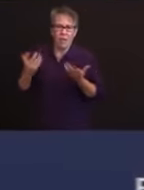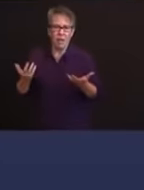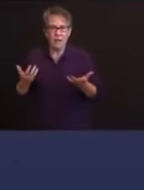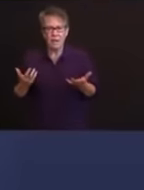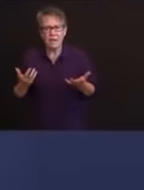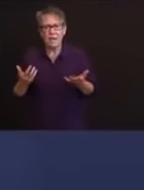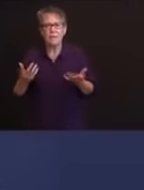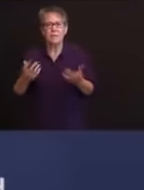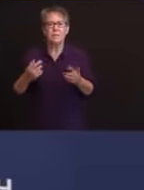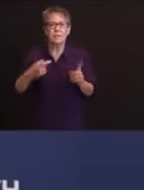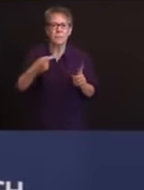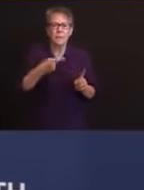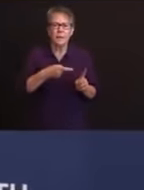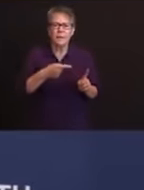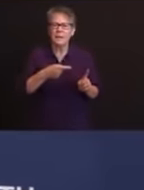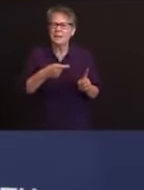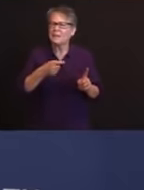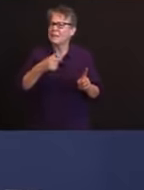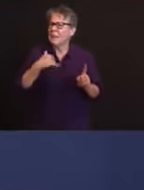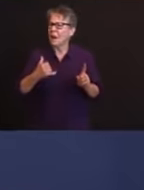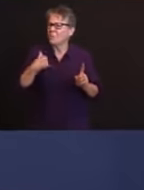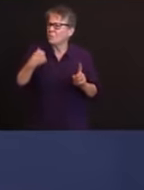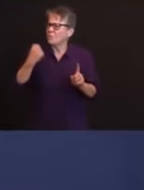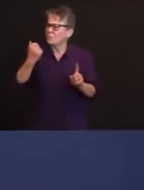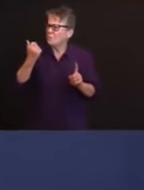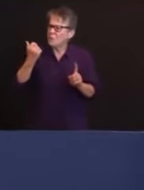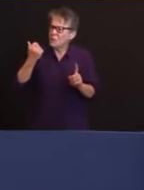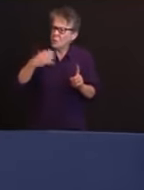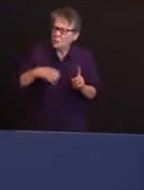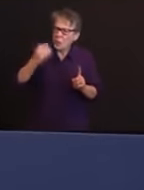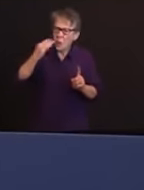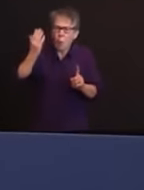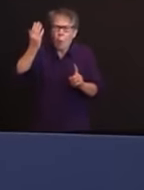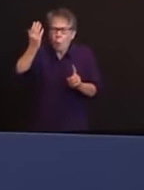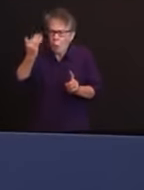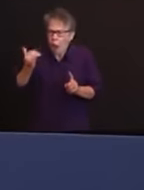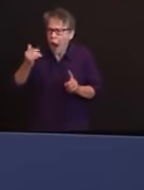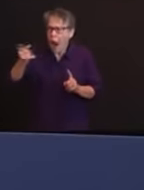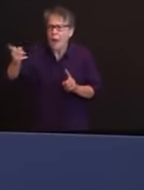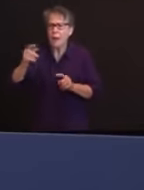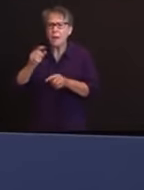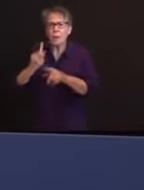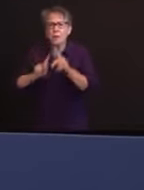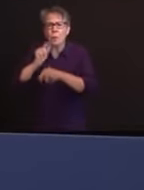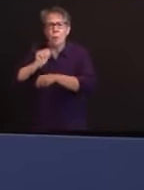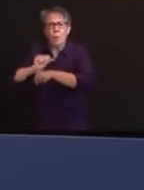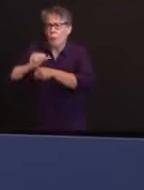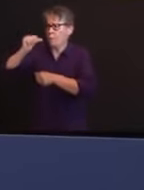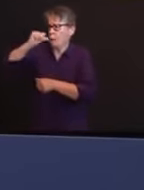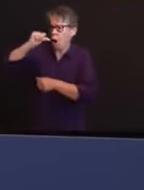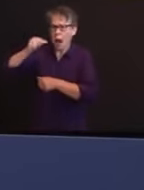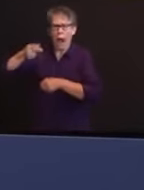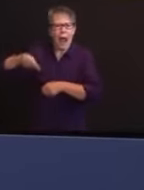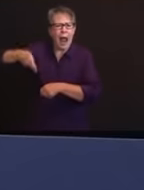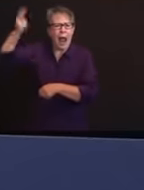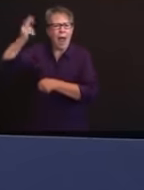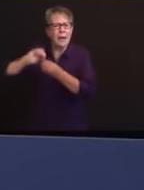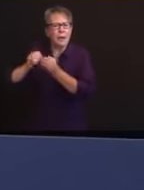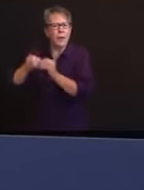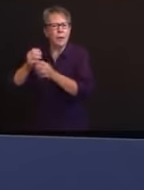why bartenders seem to be more at risk. We don't know whether it's the activity behind the bar, mixing drinks, talking to one